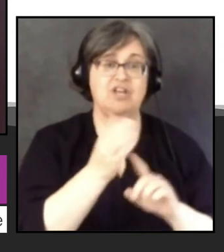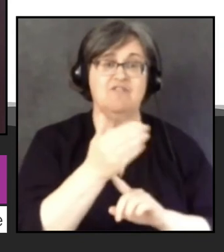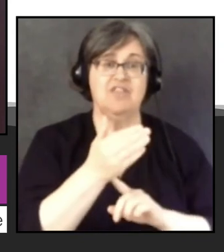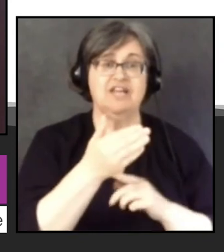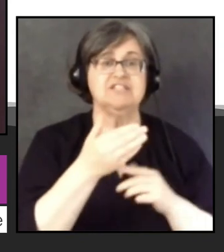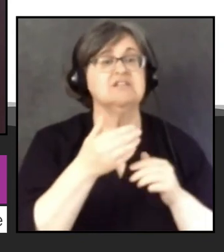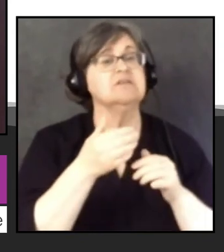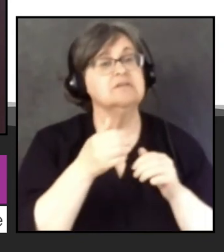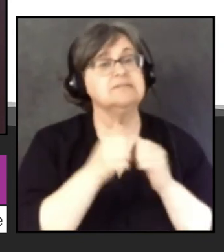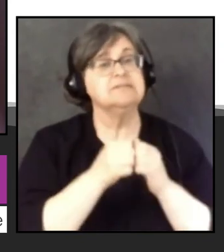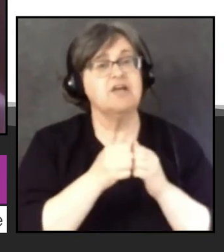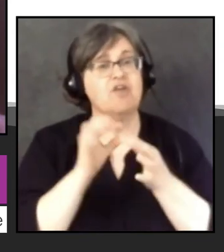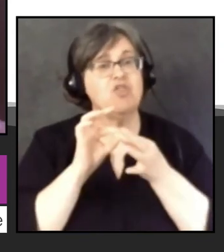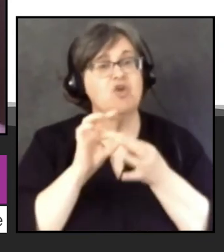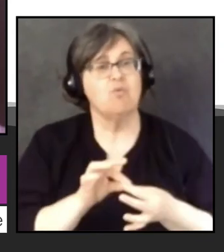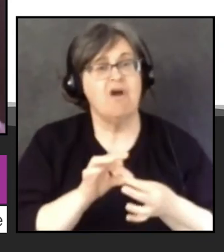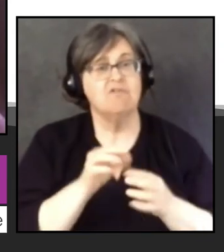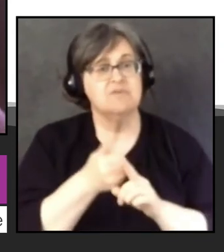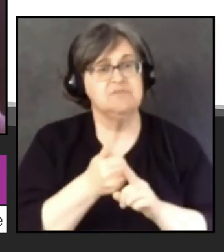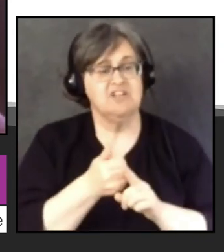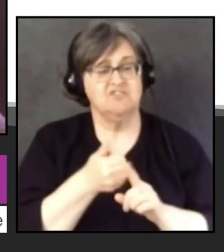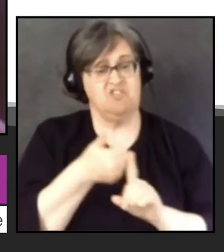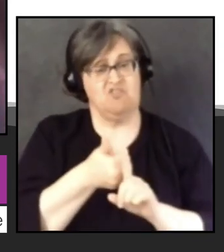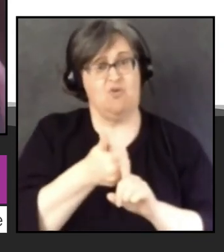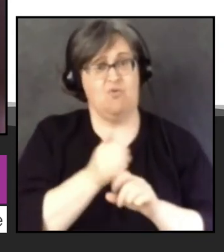ground themselves in their own location. It's a really